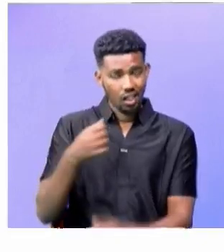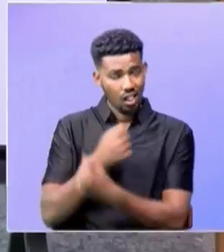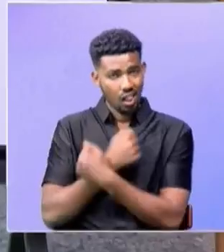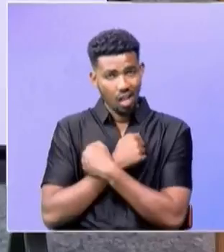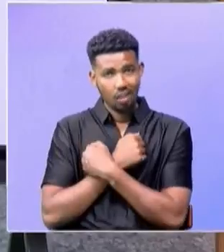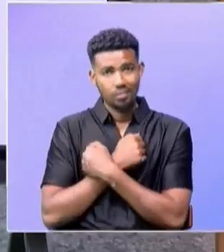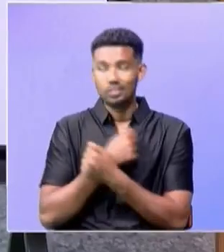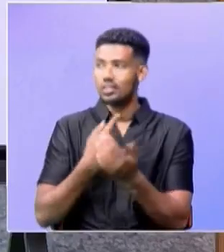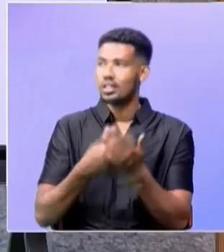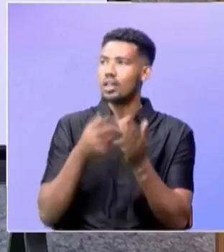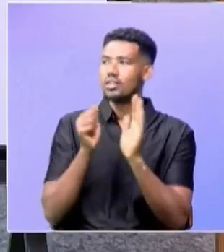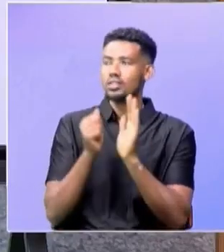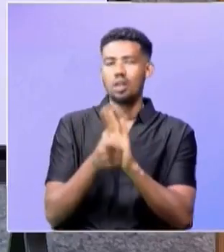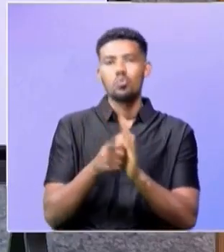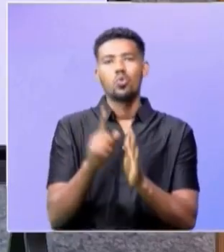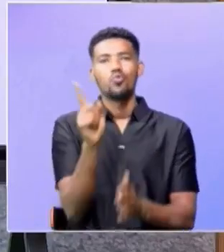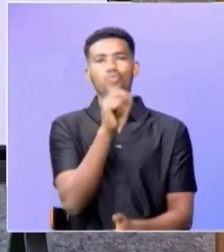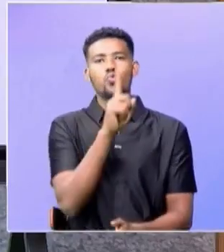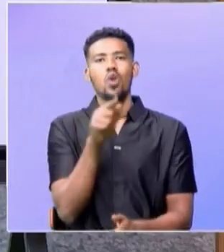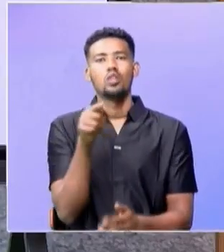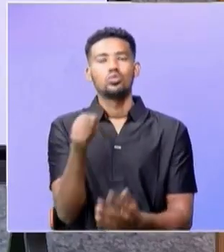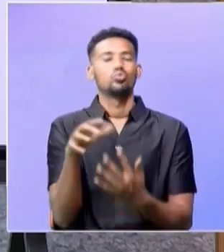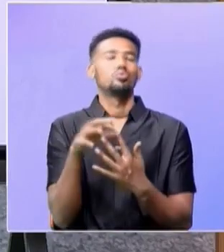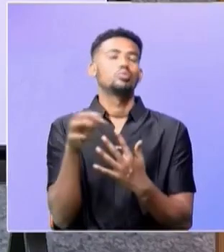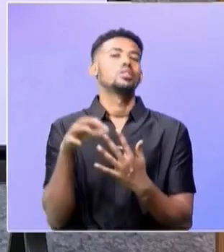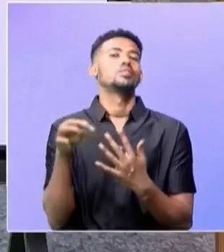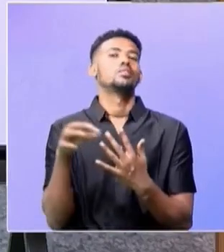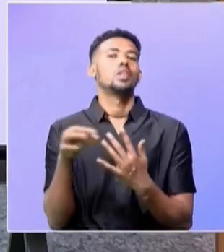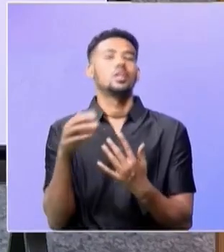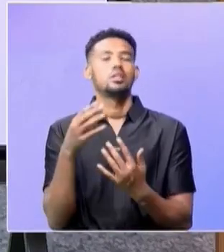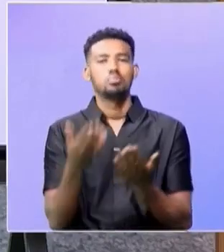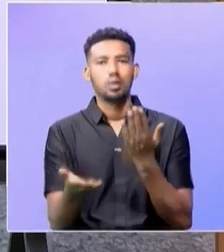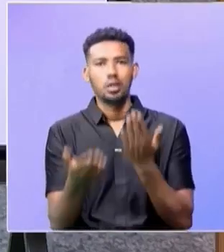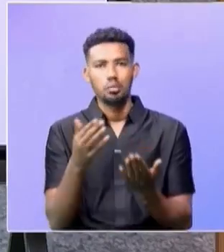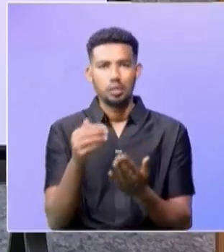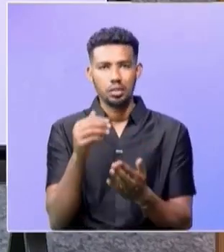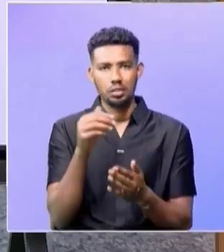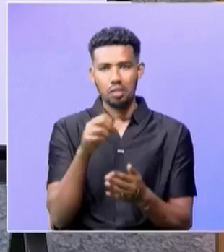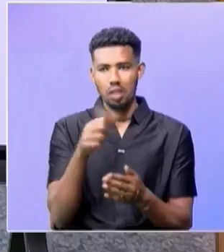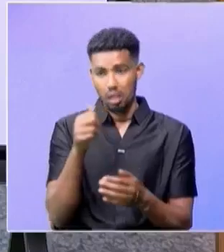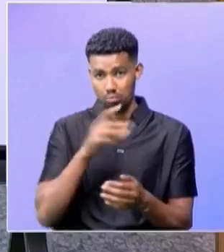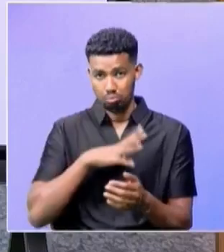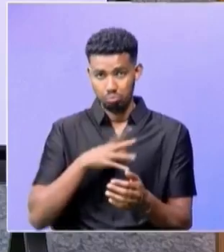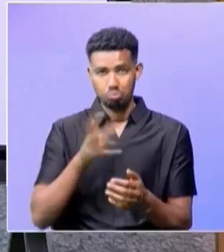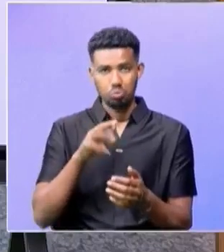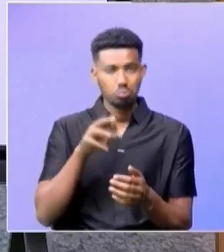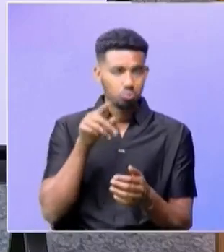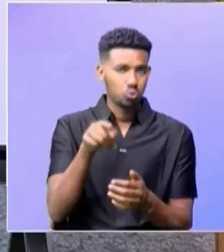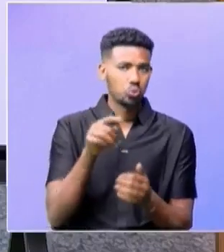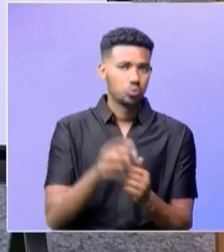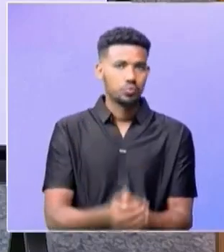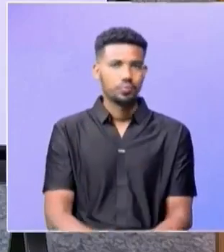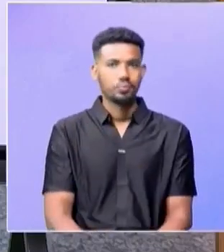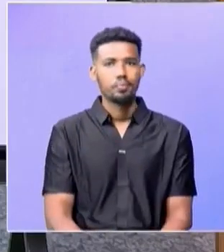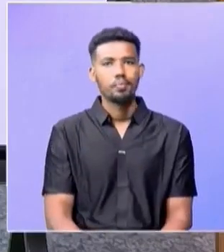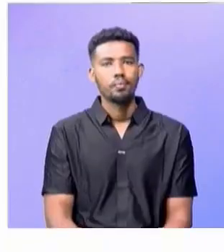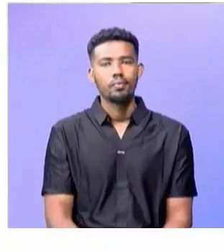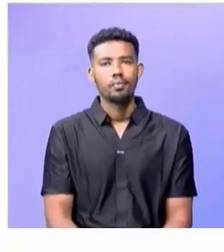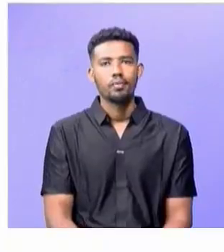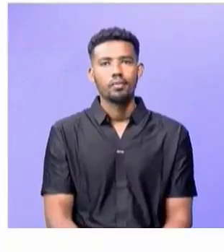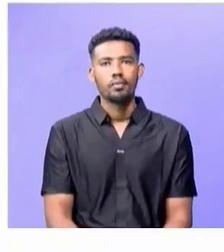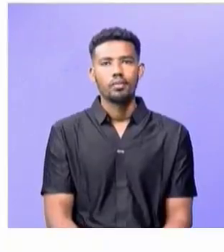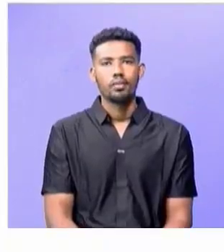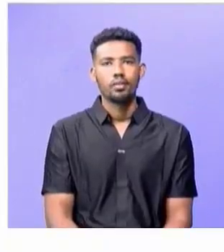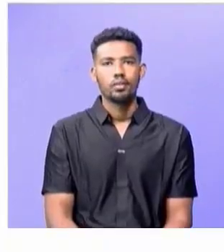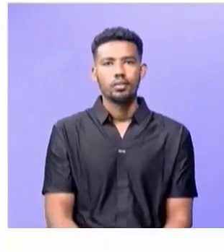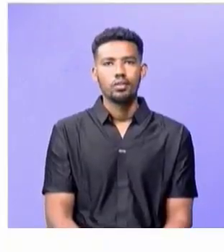And these are examples of what I prefer, maybe person, maybe you are. And also we can say I